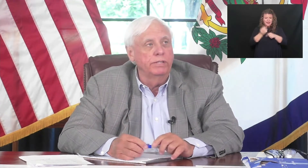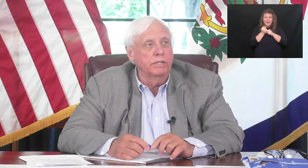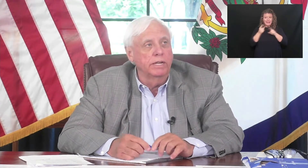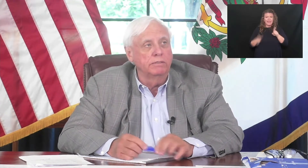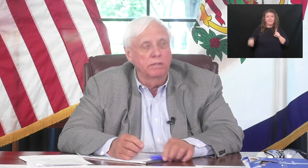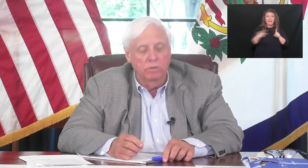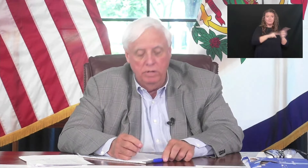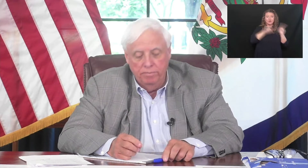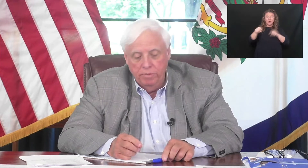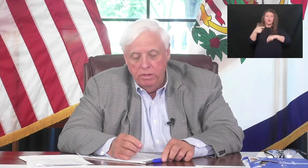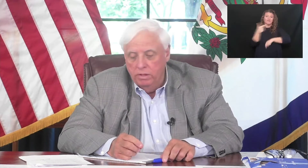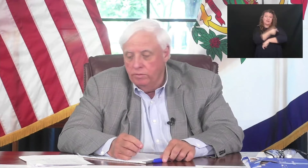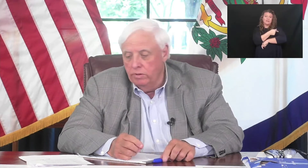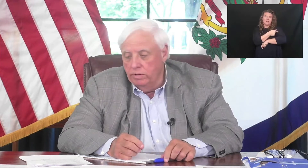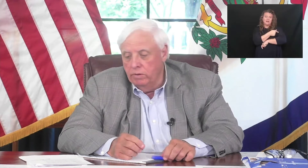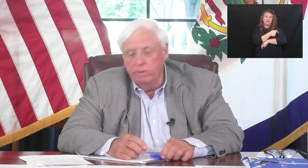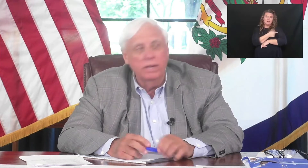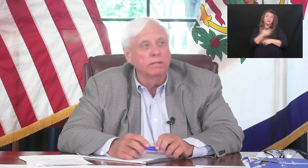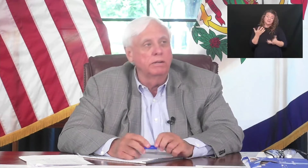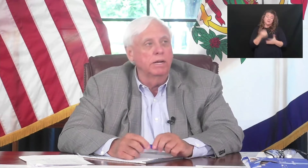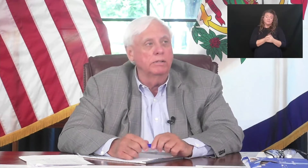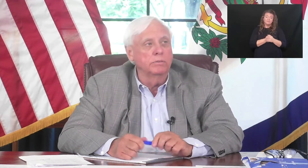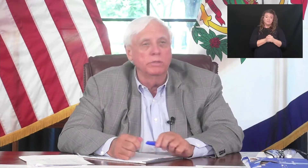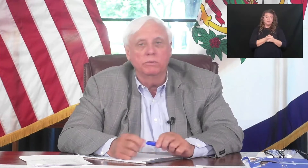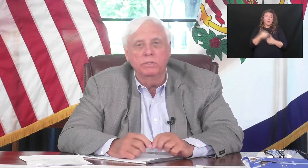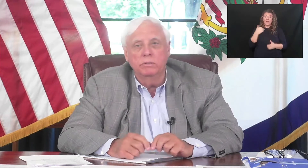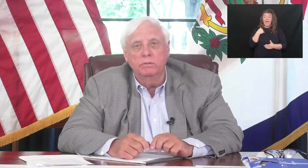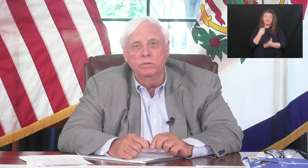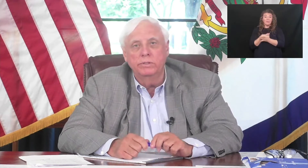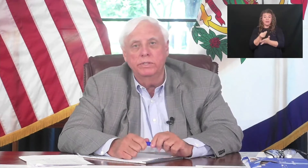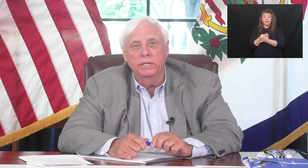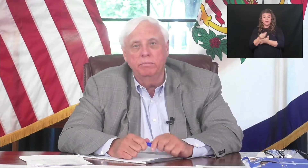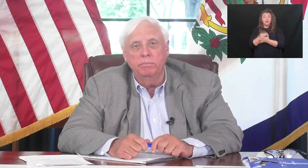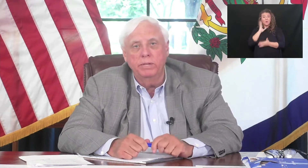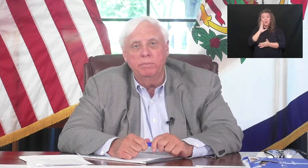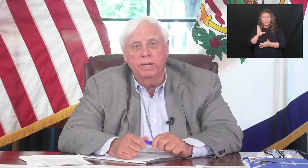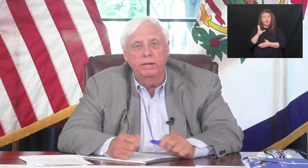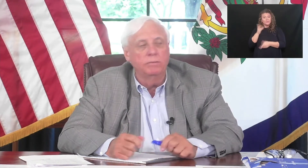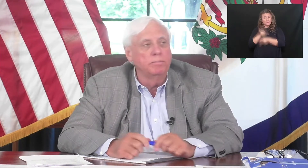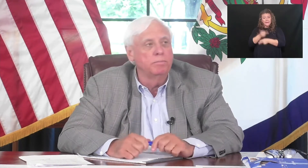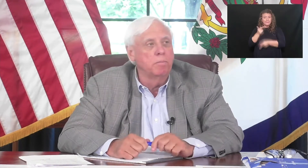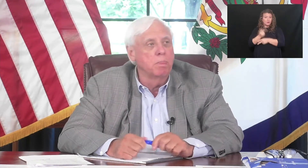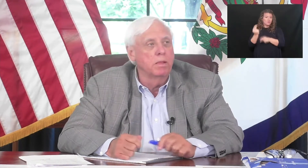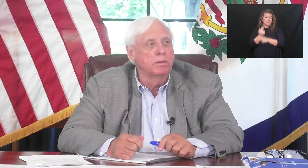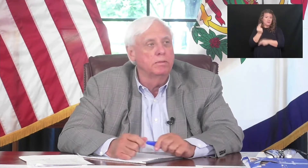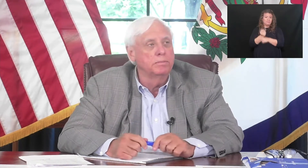across the finish line. So yeah, we've got the dollars. We'll just keep at it.